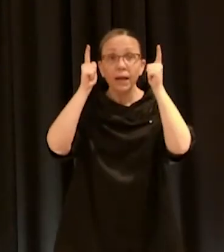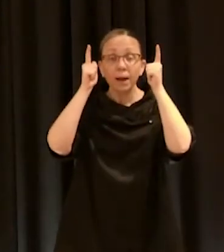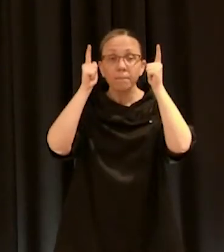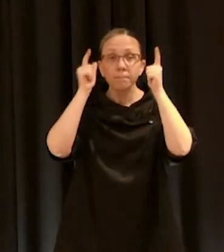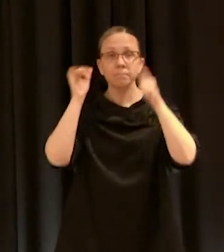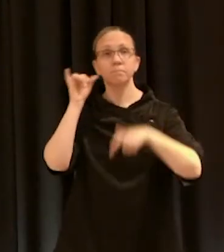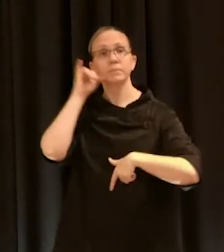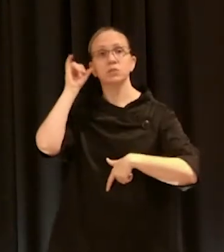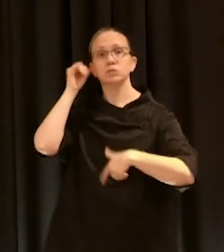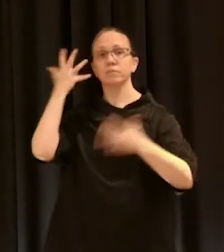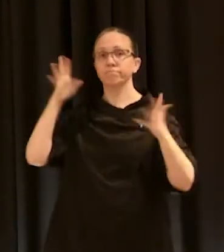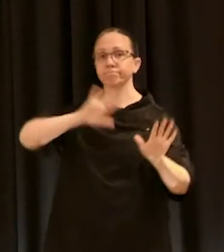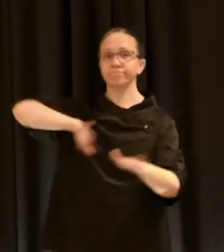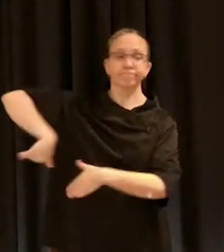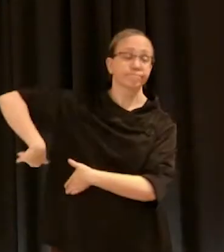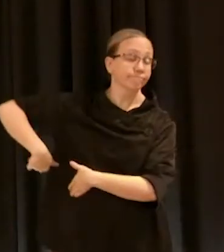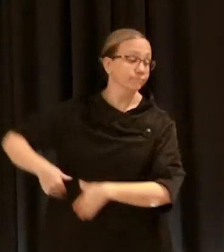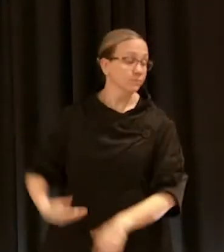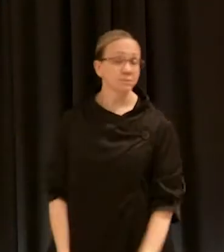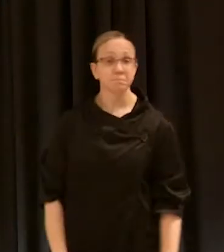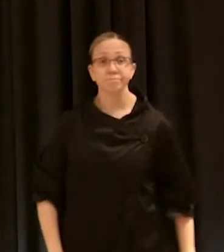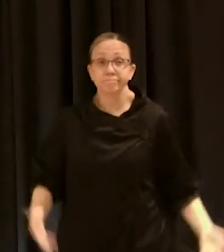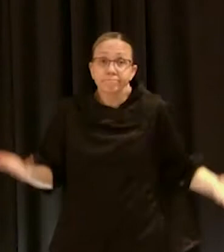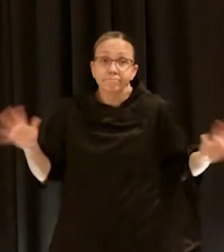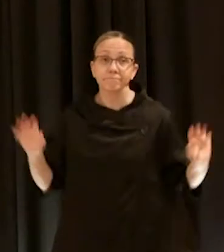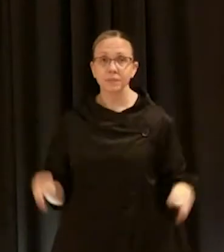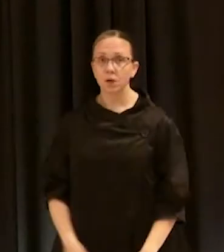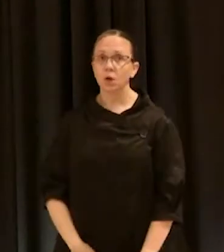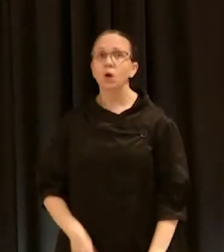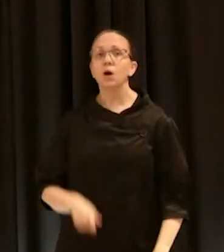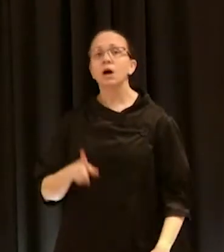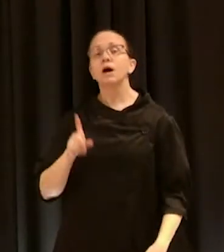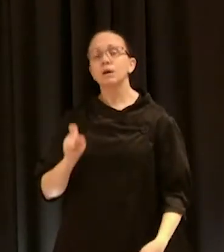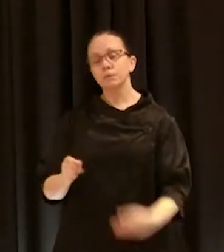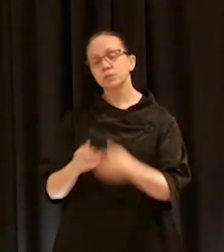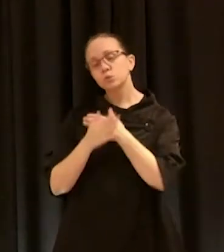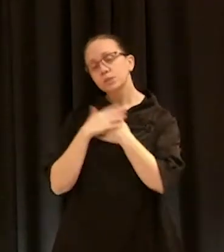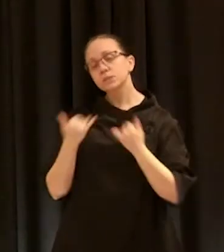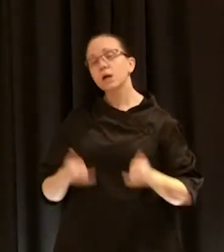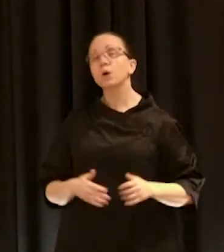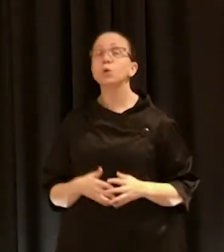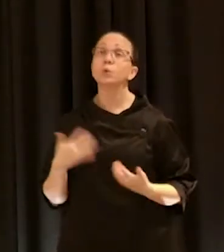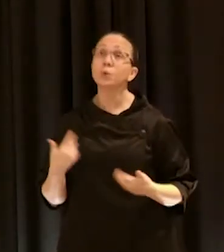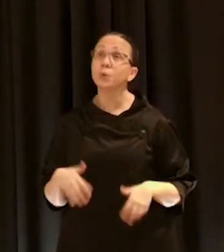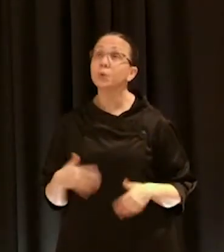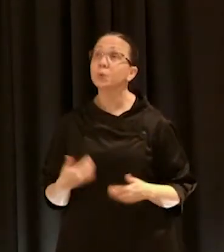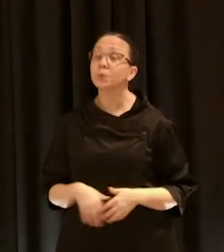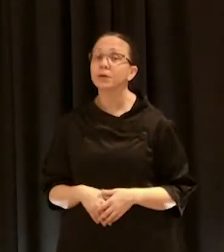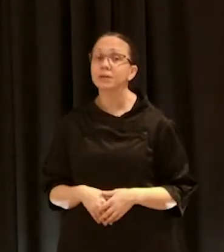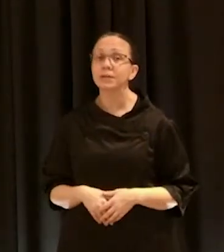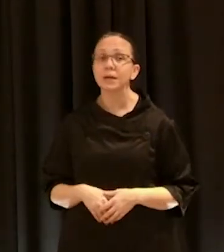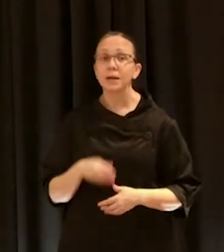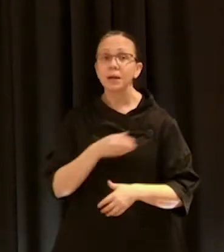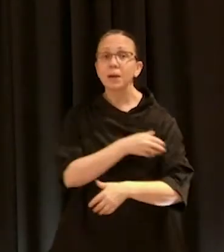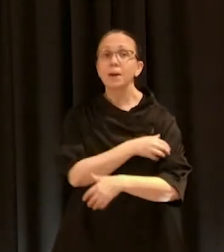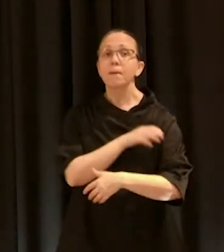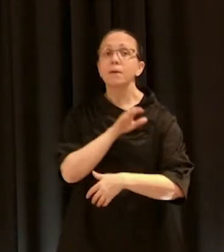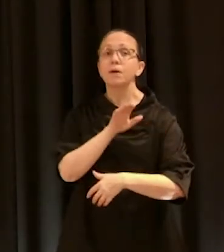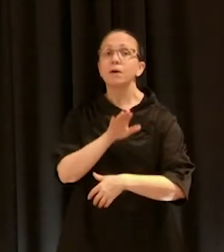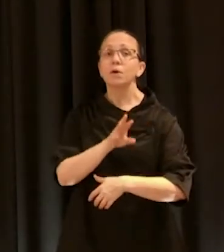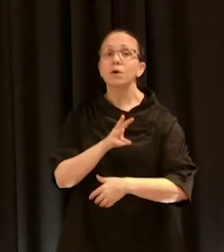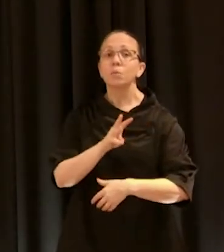yesterday is behind you. Whew. I must rest now. Whew. Virtue has left my